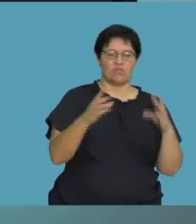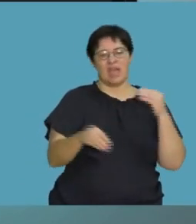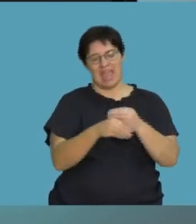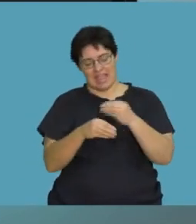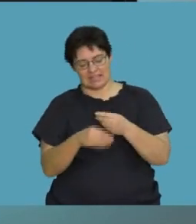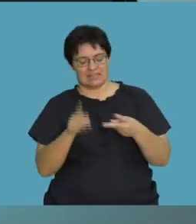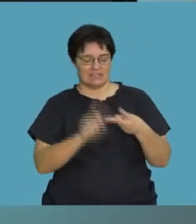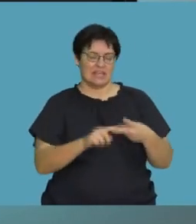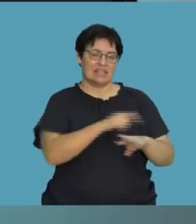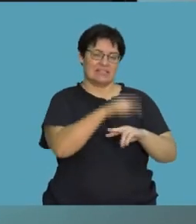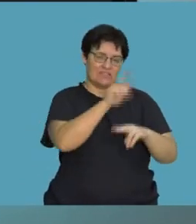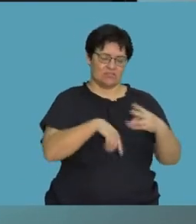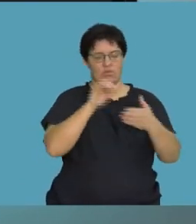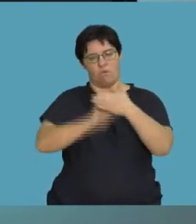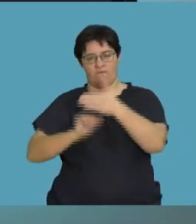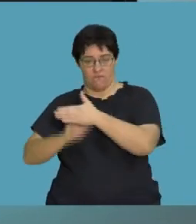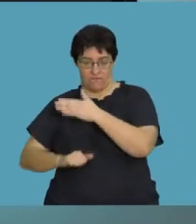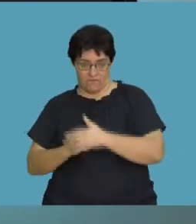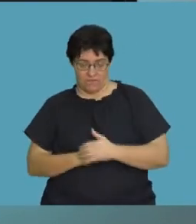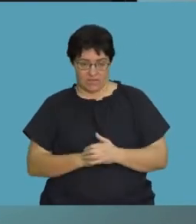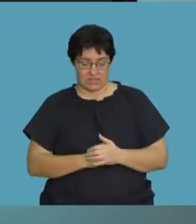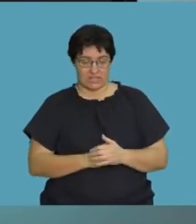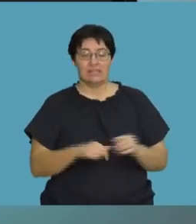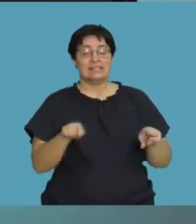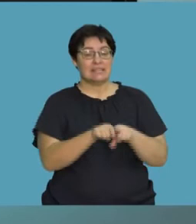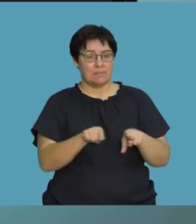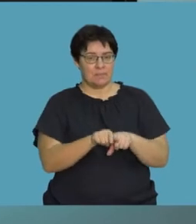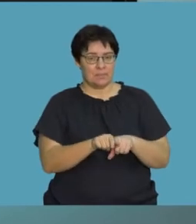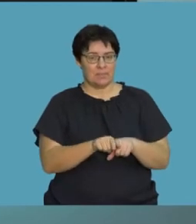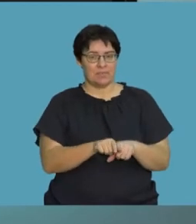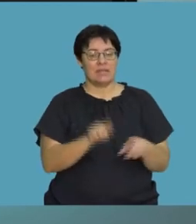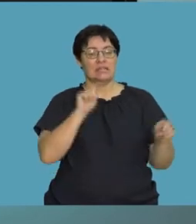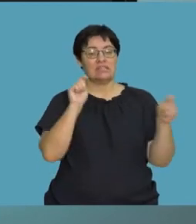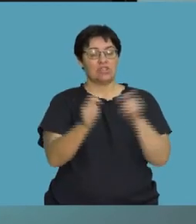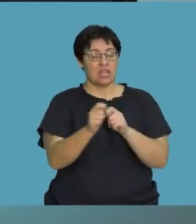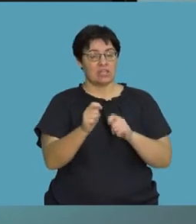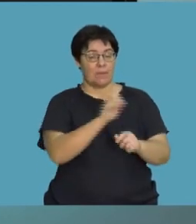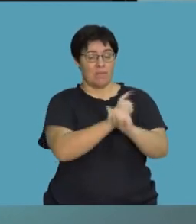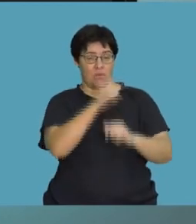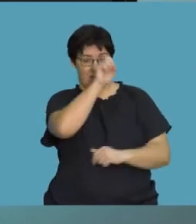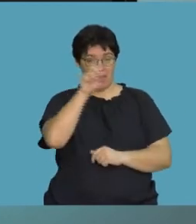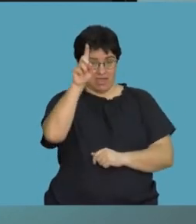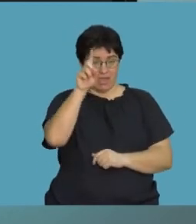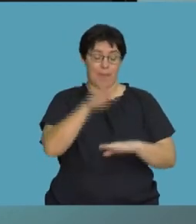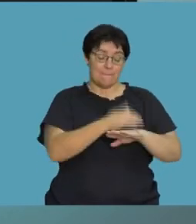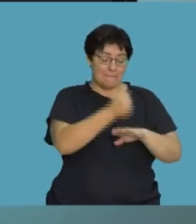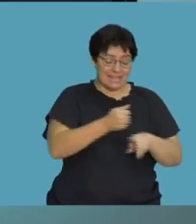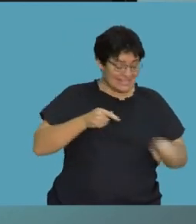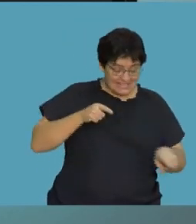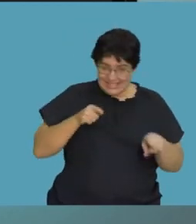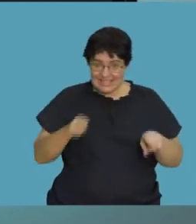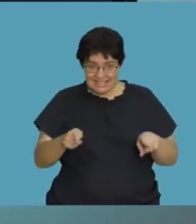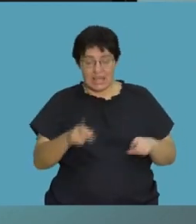if it's division, you subtract. Also, when you are changing your powers, make sure that the bases are in the form